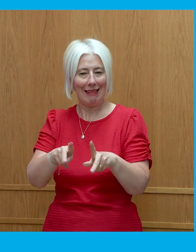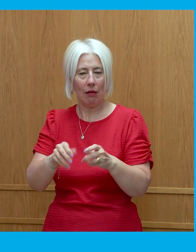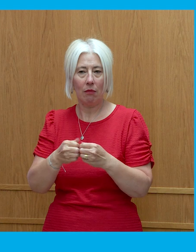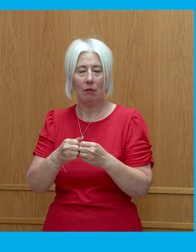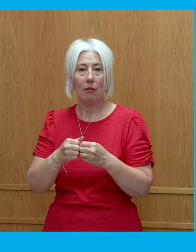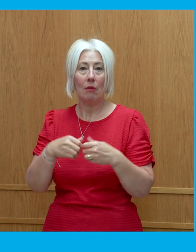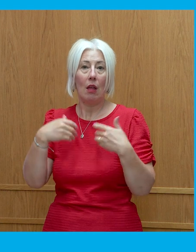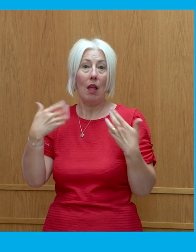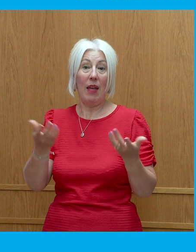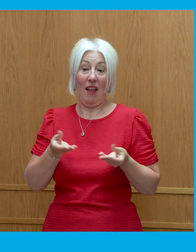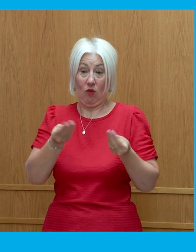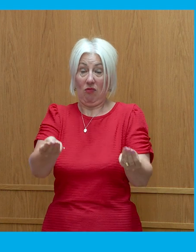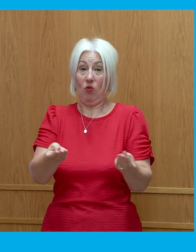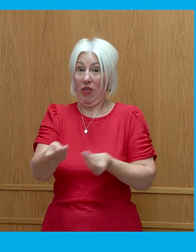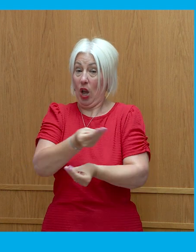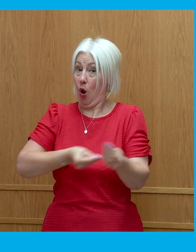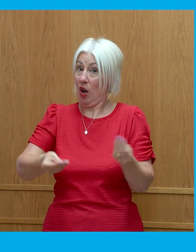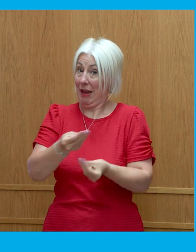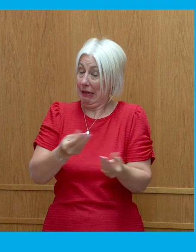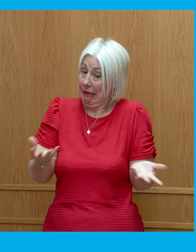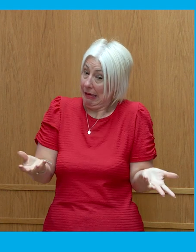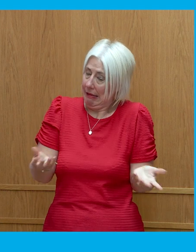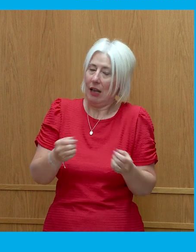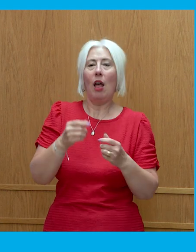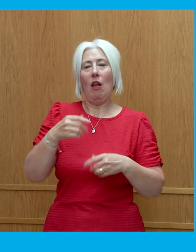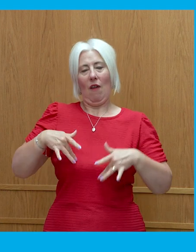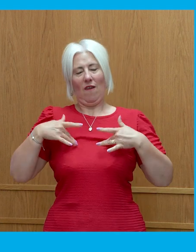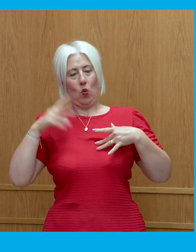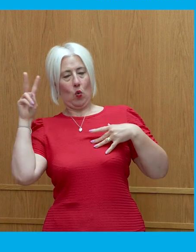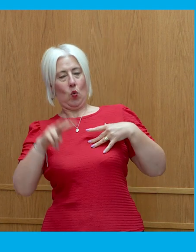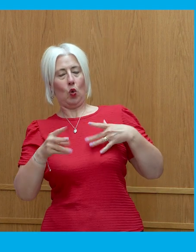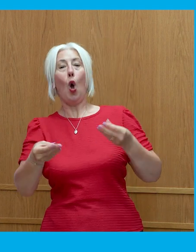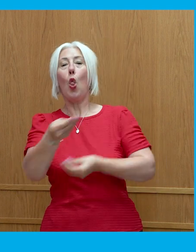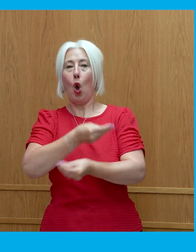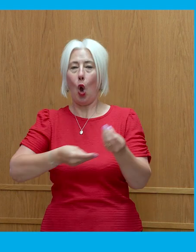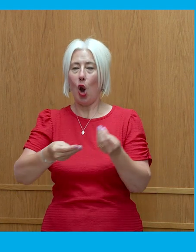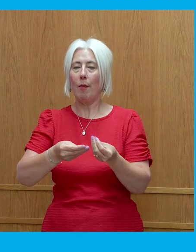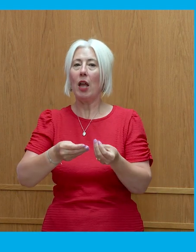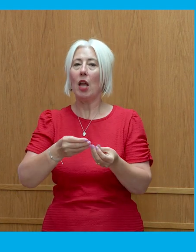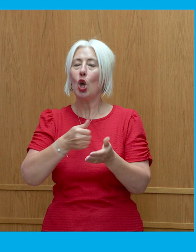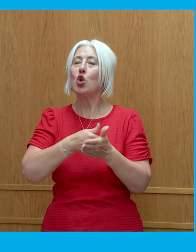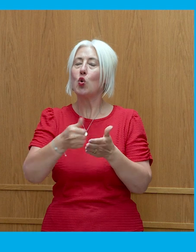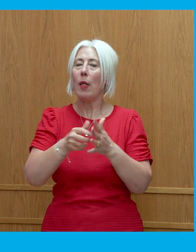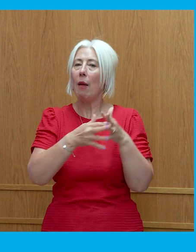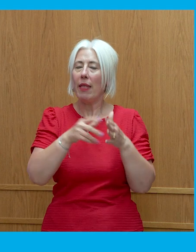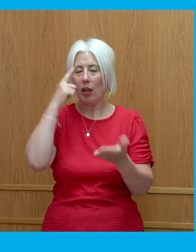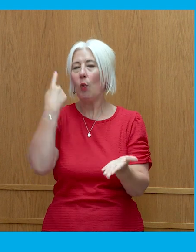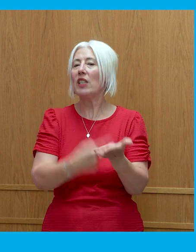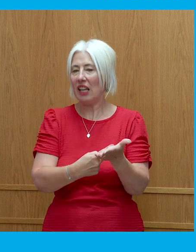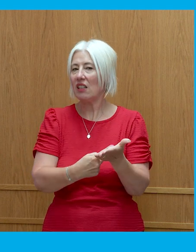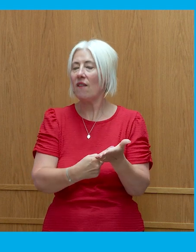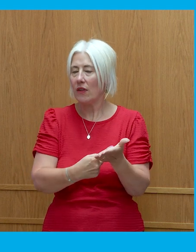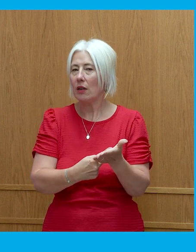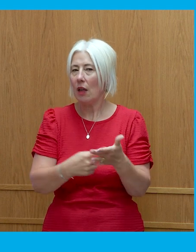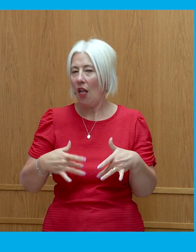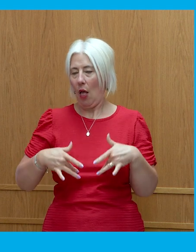leave it with the economy. Perceptions of the economy are usually decisive in an American election.